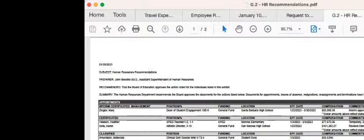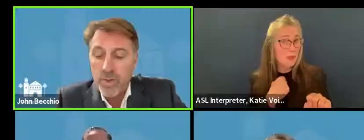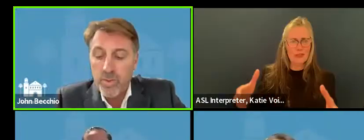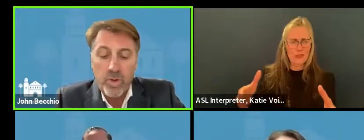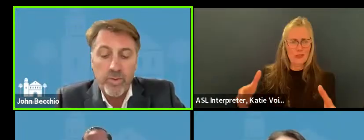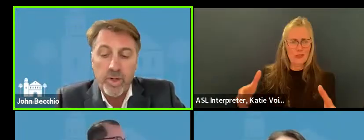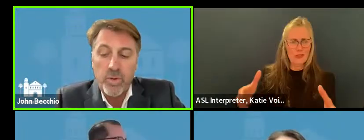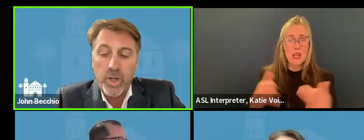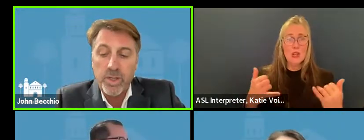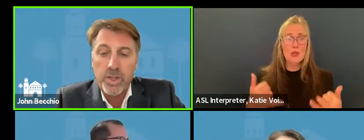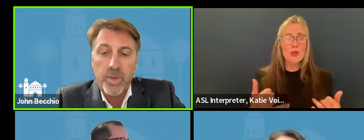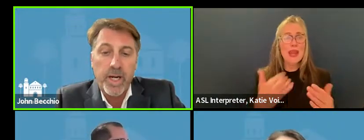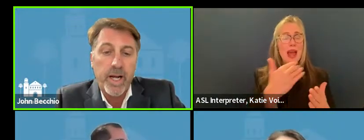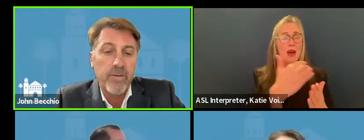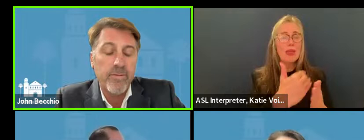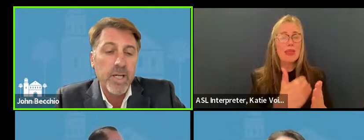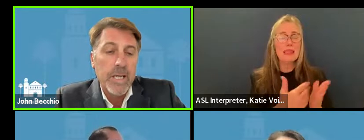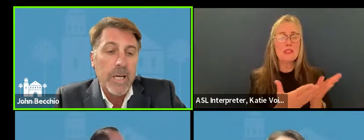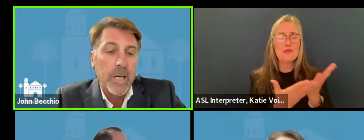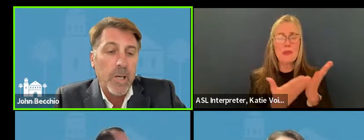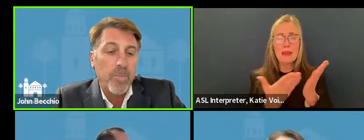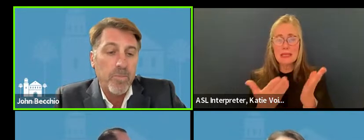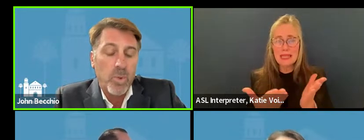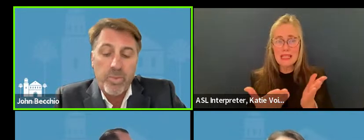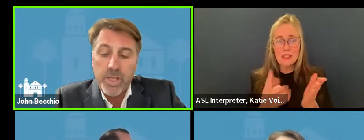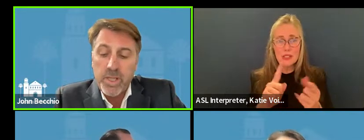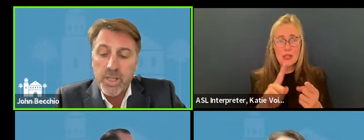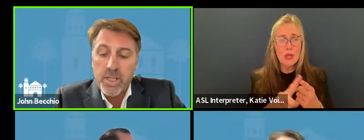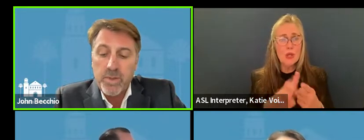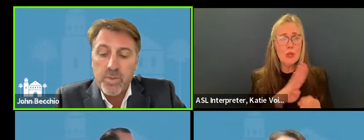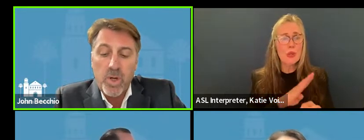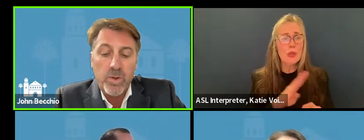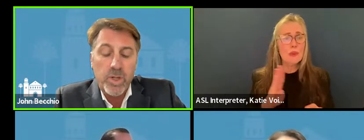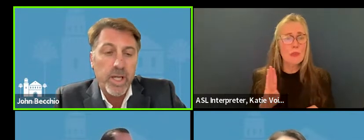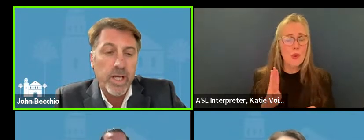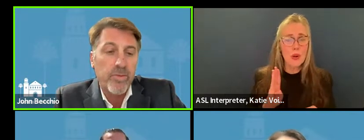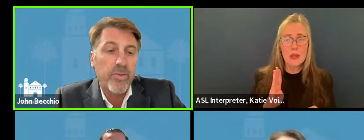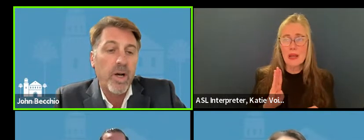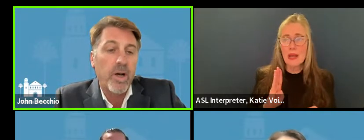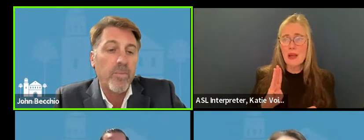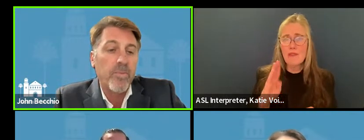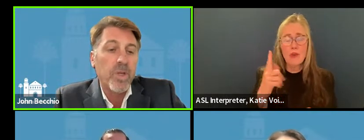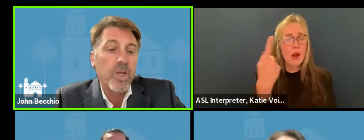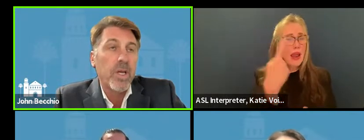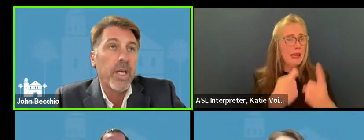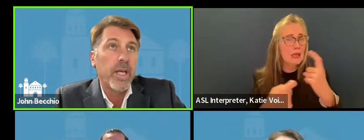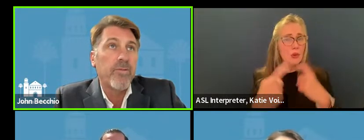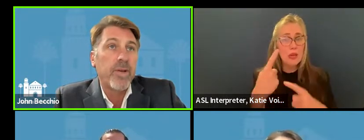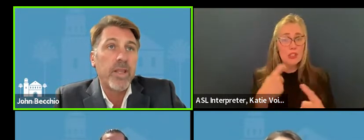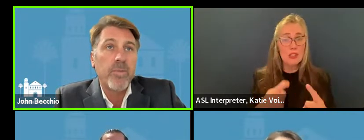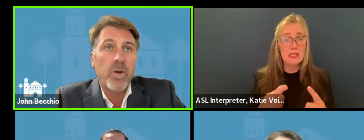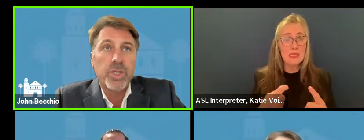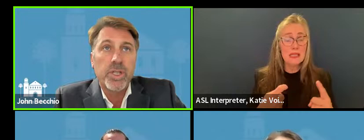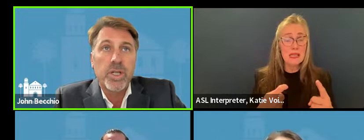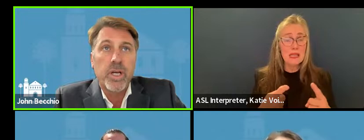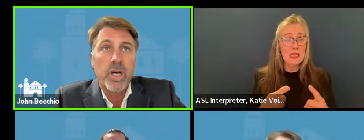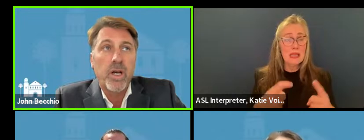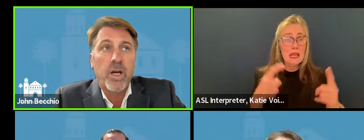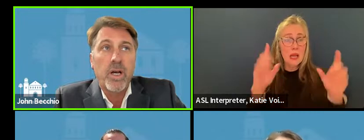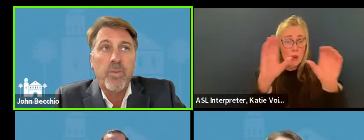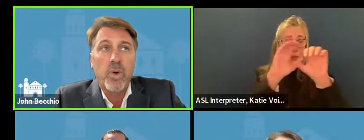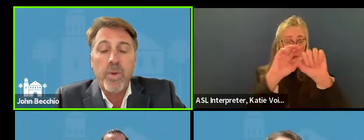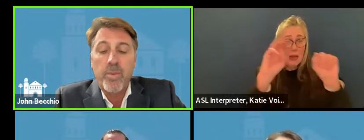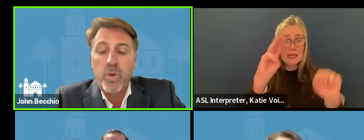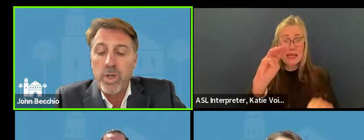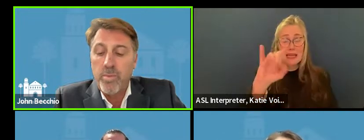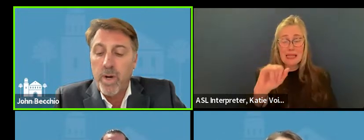list over to the board for any questions you might have. Board President Sims Moten, if in the motion